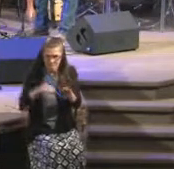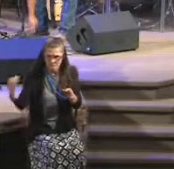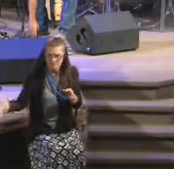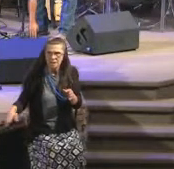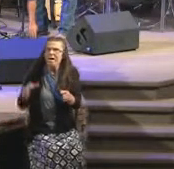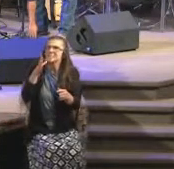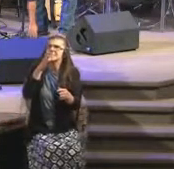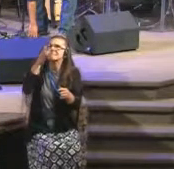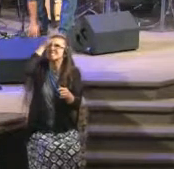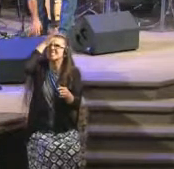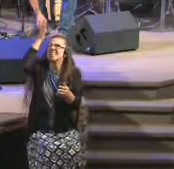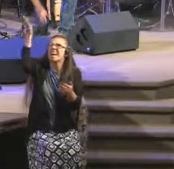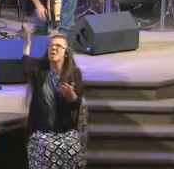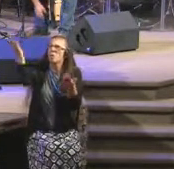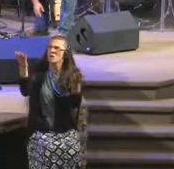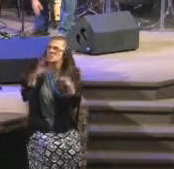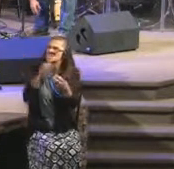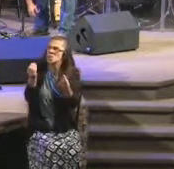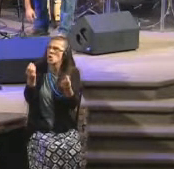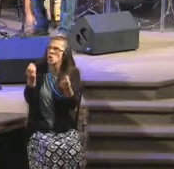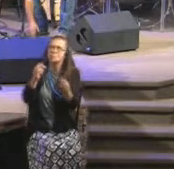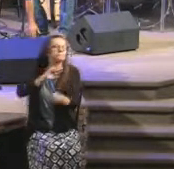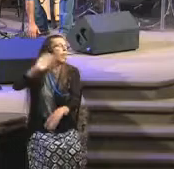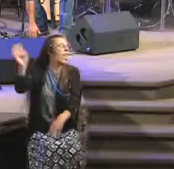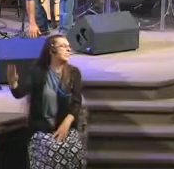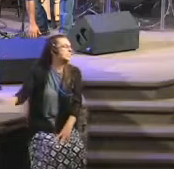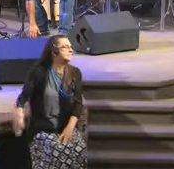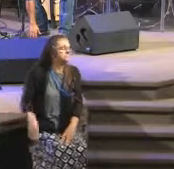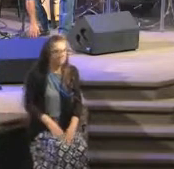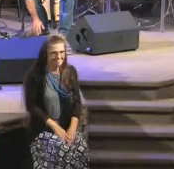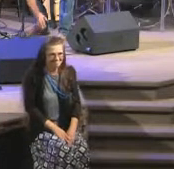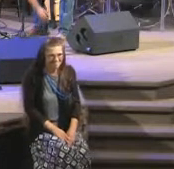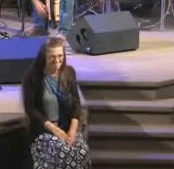Daddy, what is he doing? Absolutely nothing.